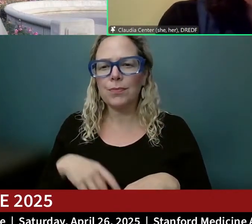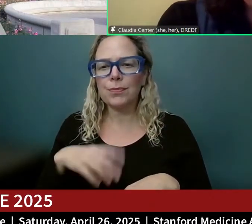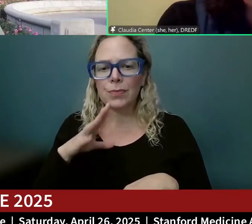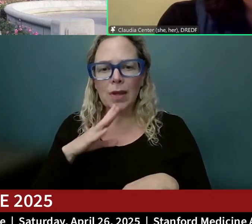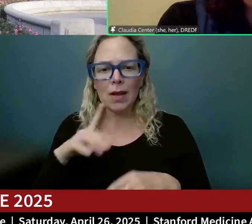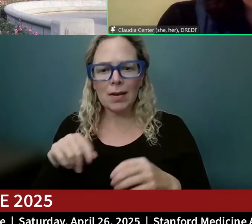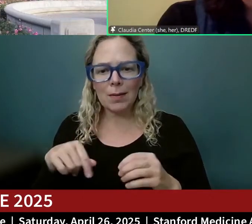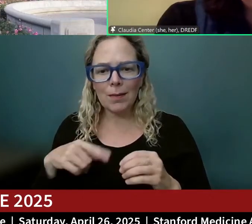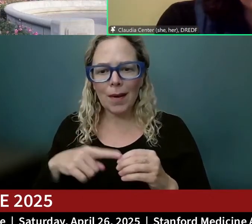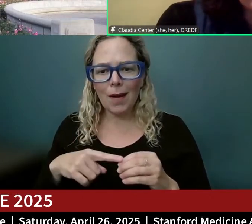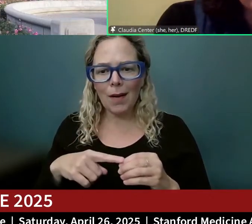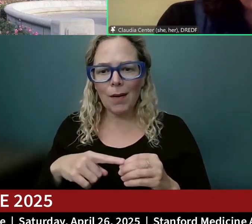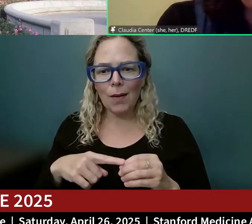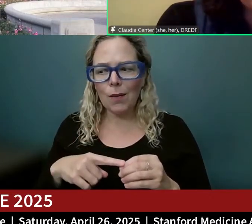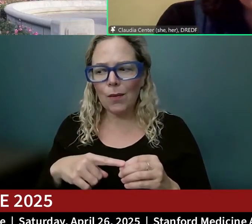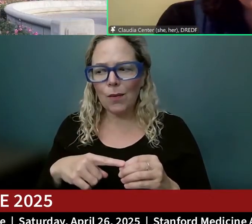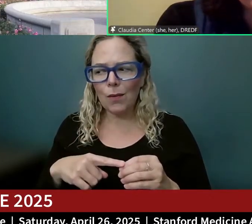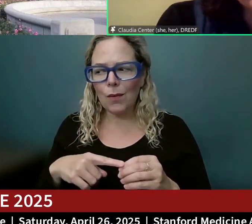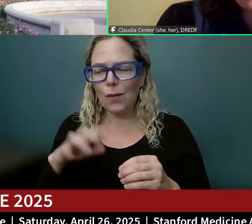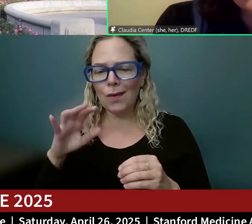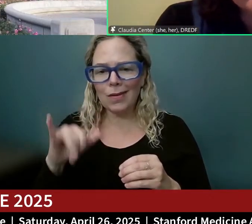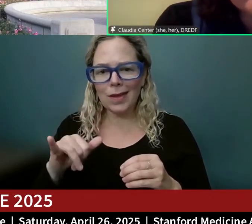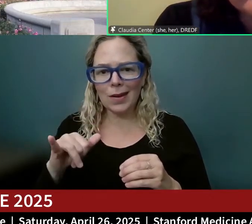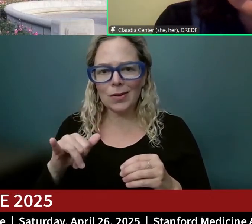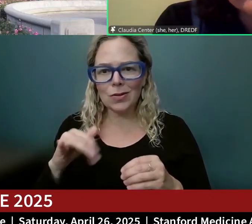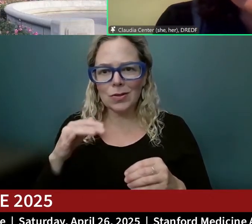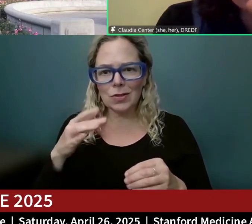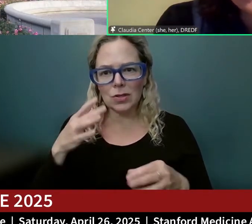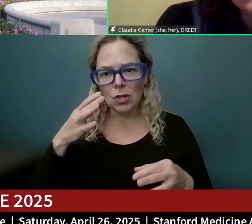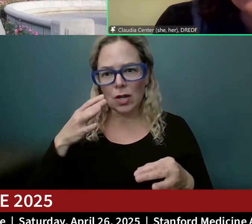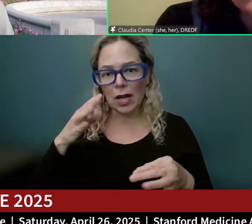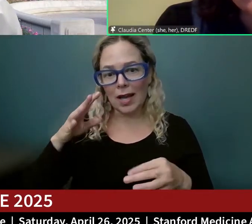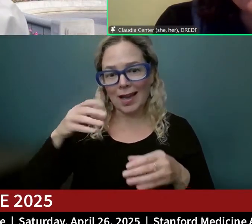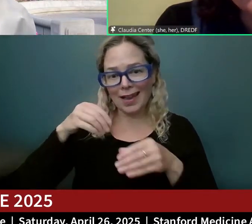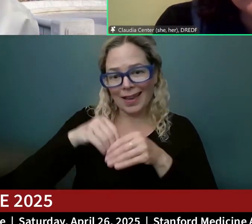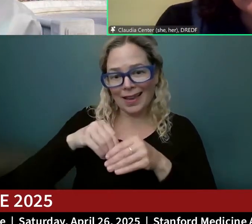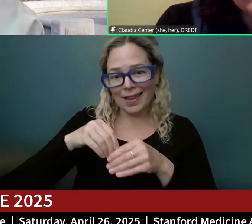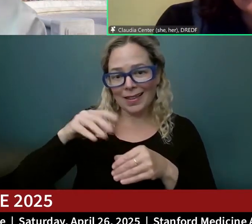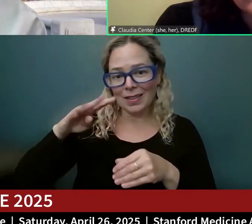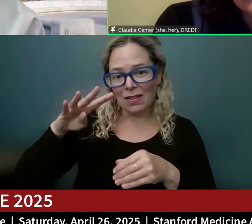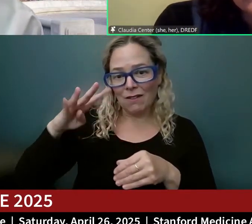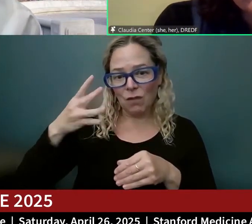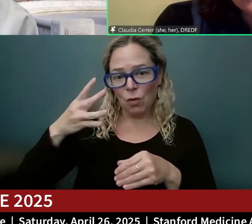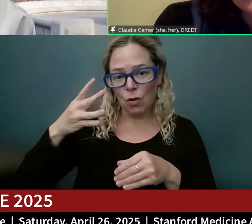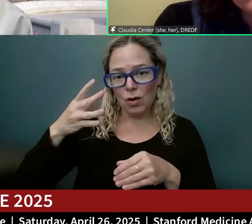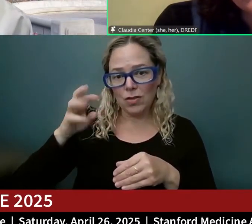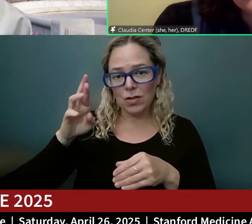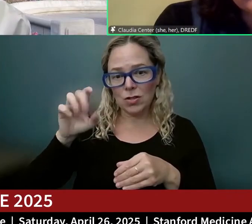court in the Fourth Circuit Court of Appeals